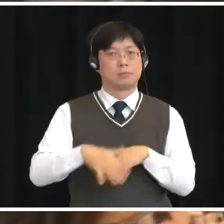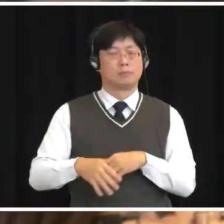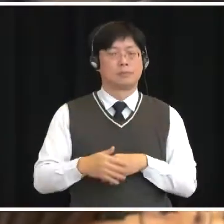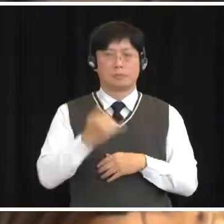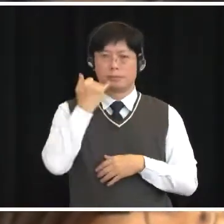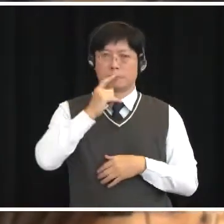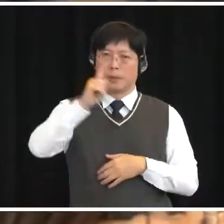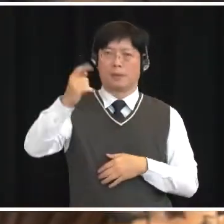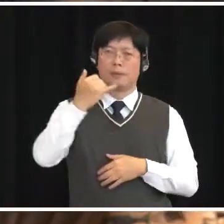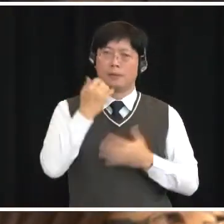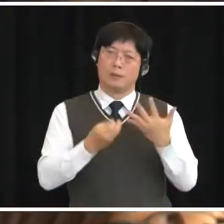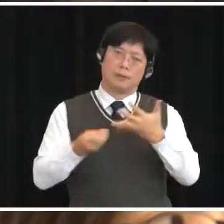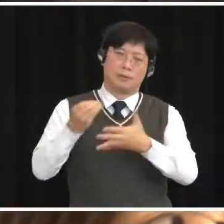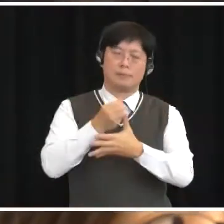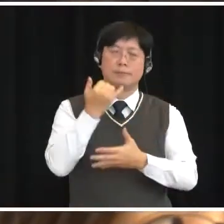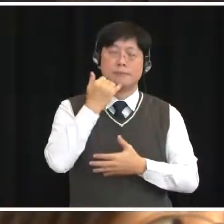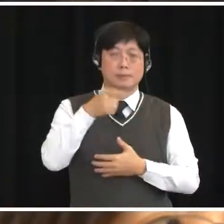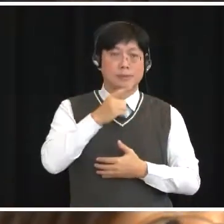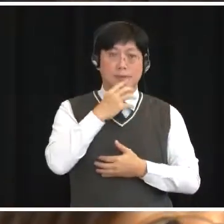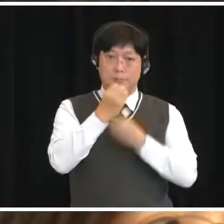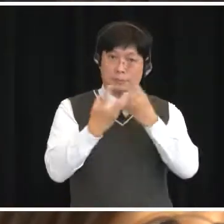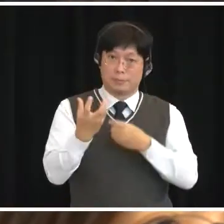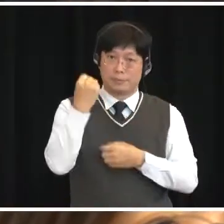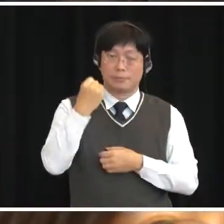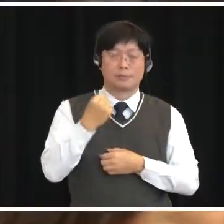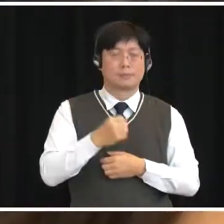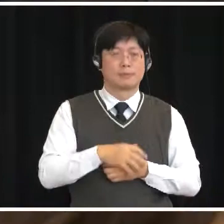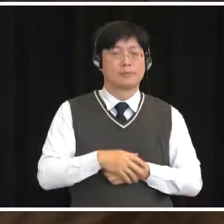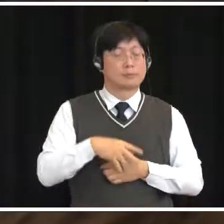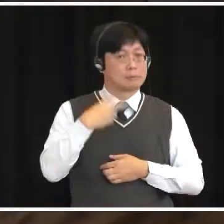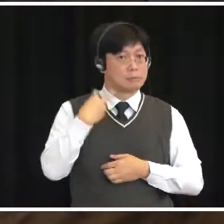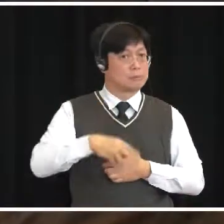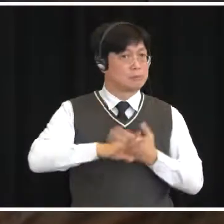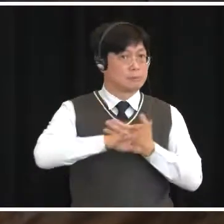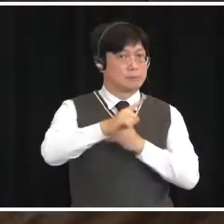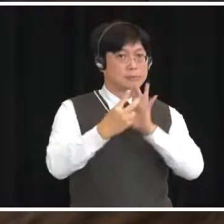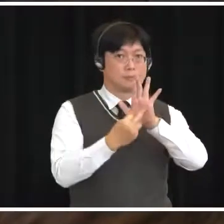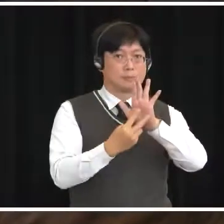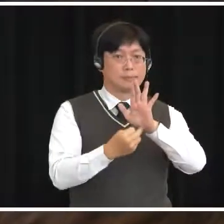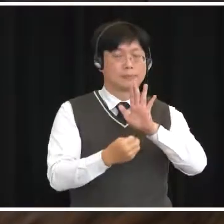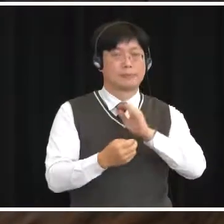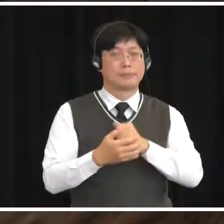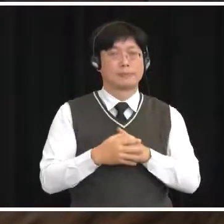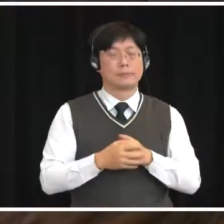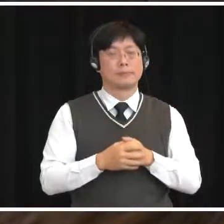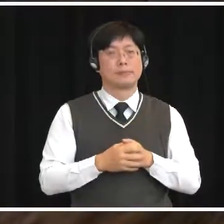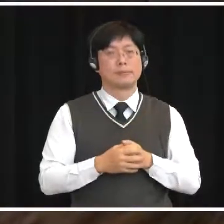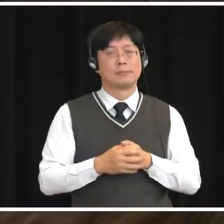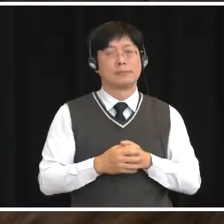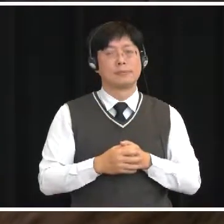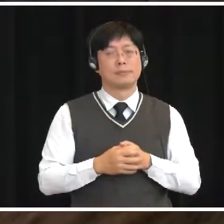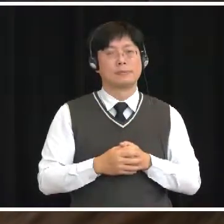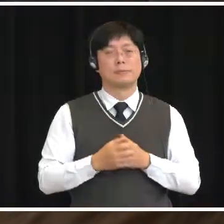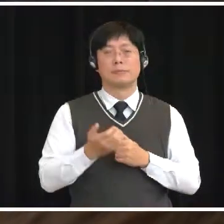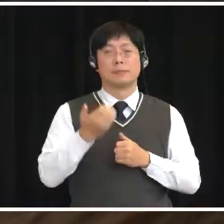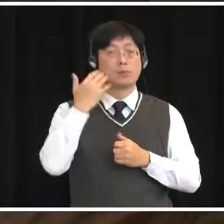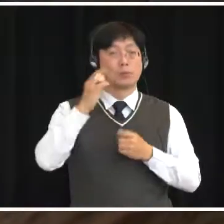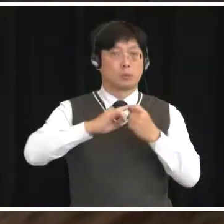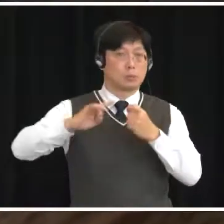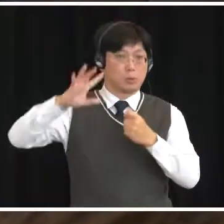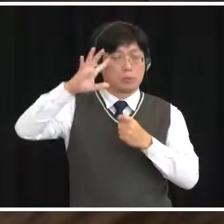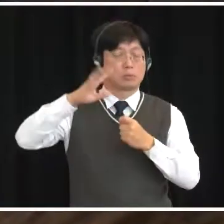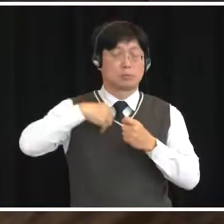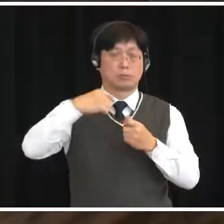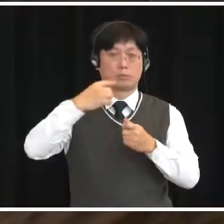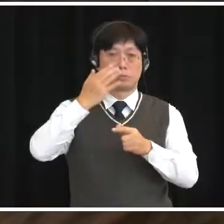make appeal to the local government. So this is how students can express their thoughts